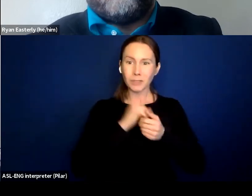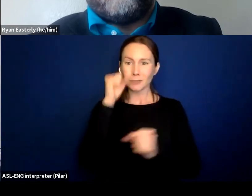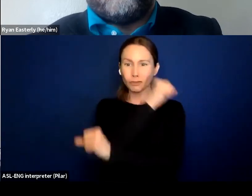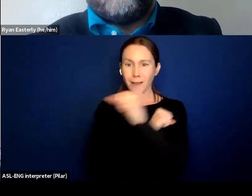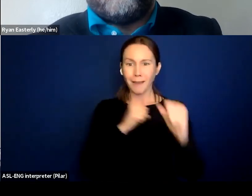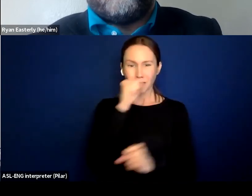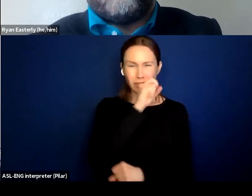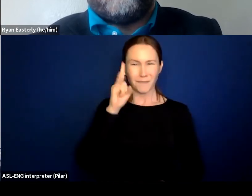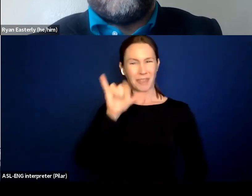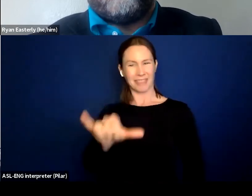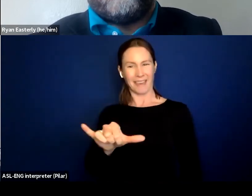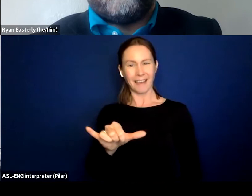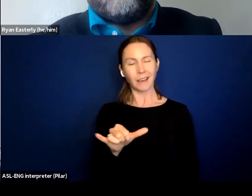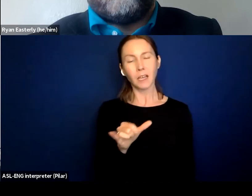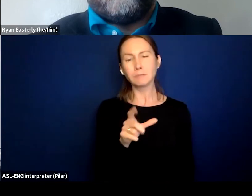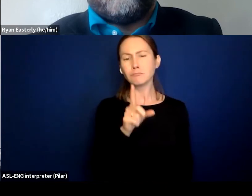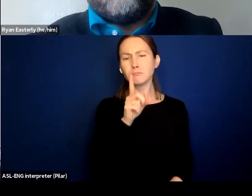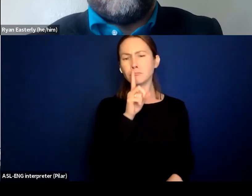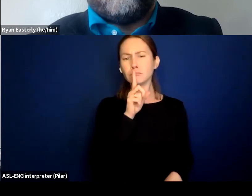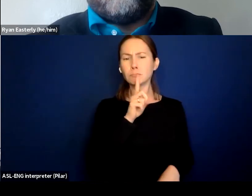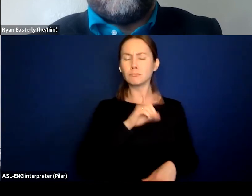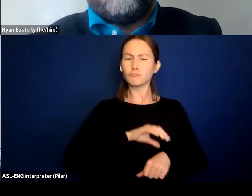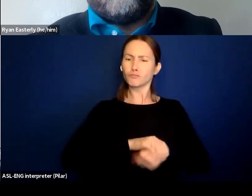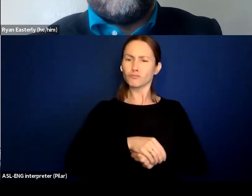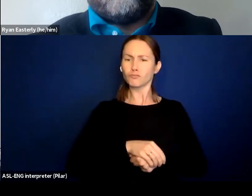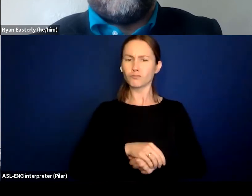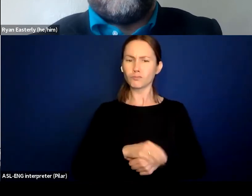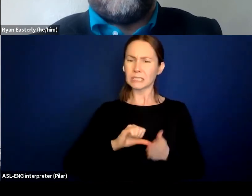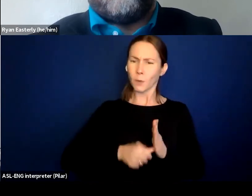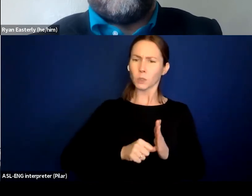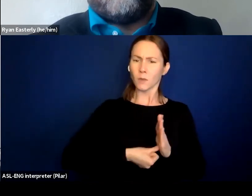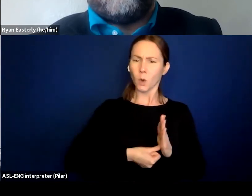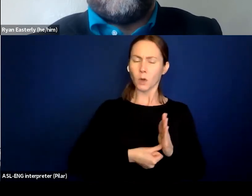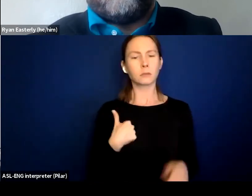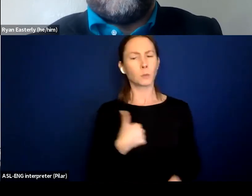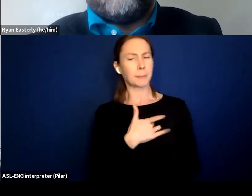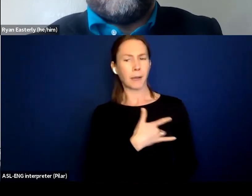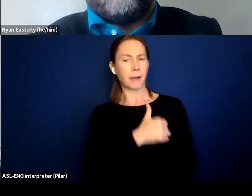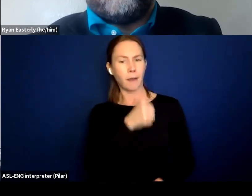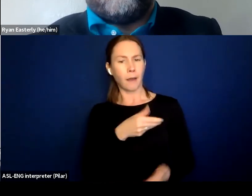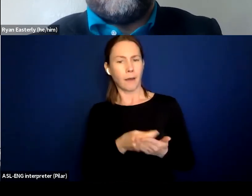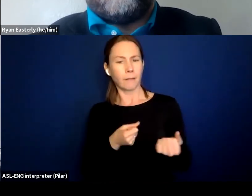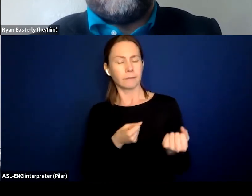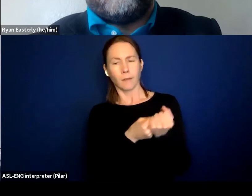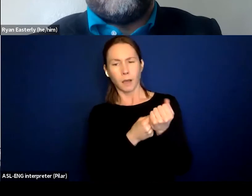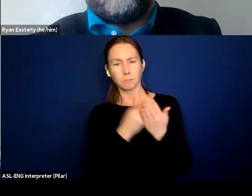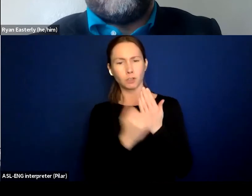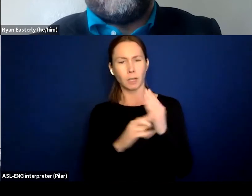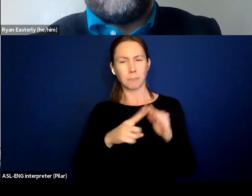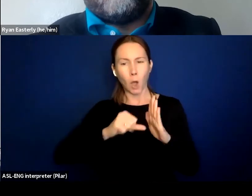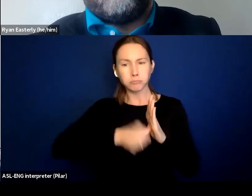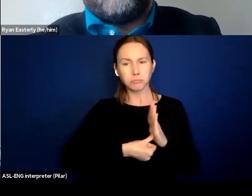not reinforce. We rarely fund projects that are about reinforcing the